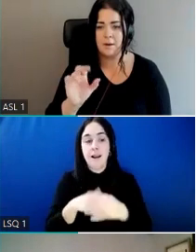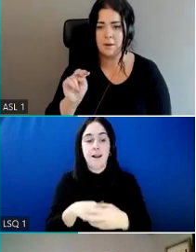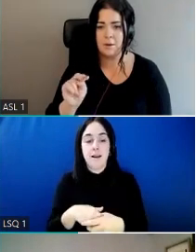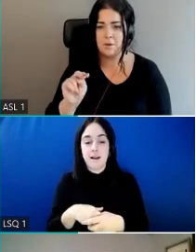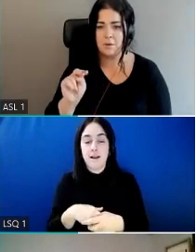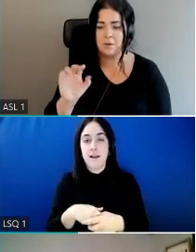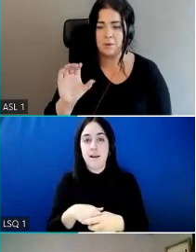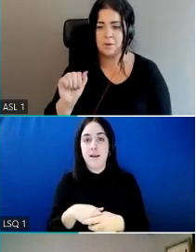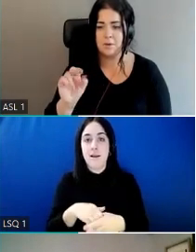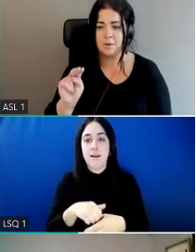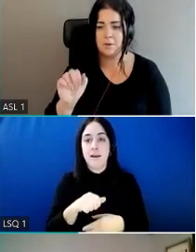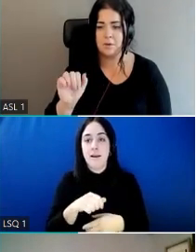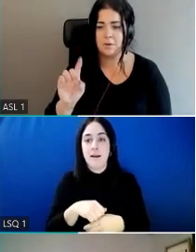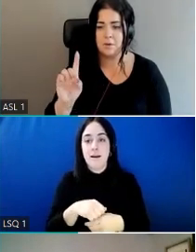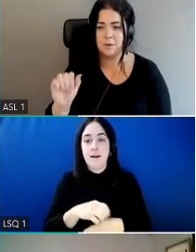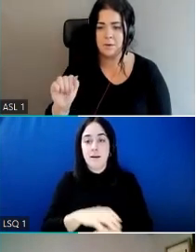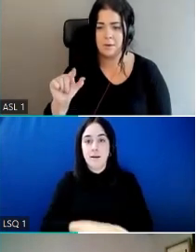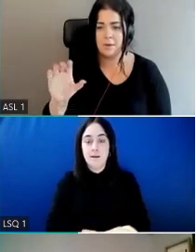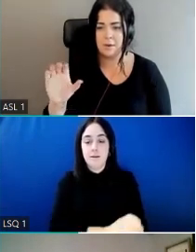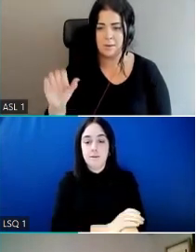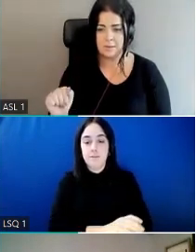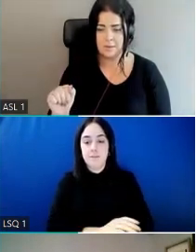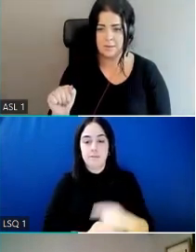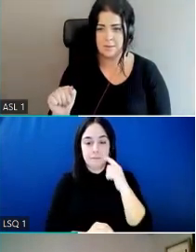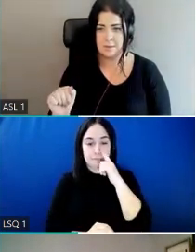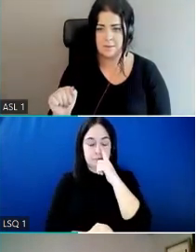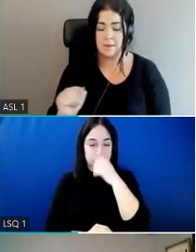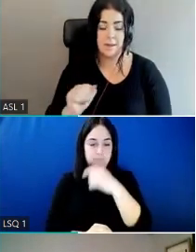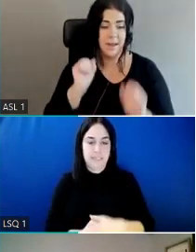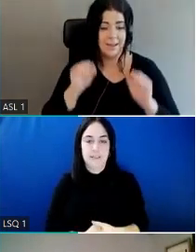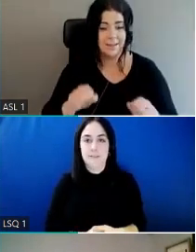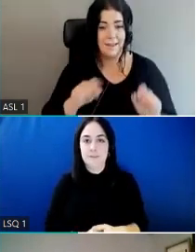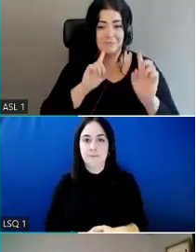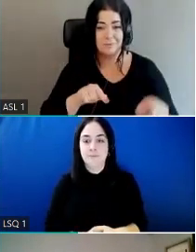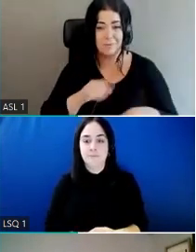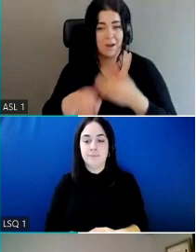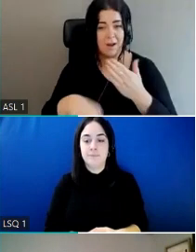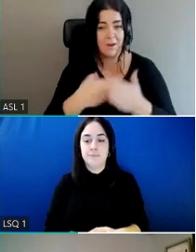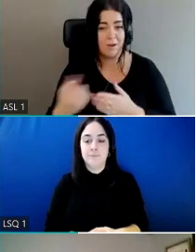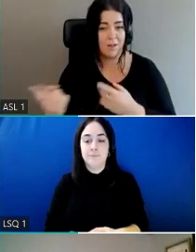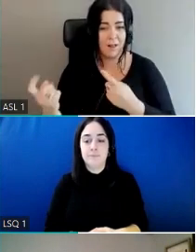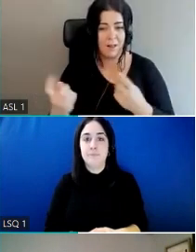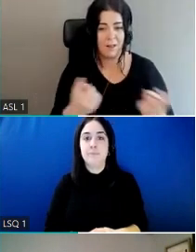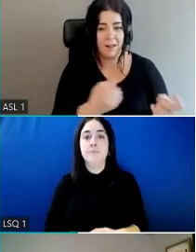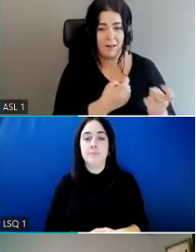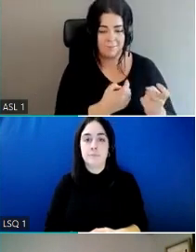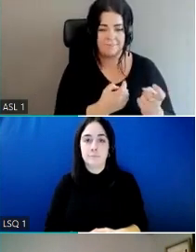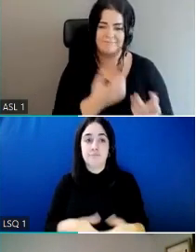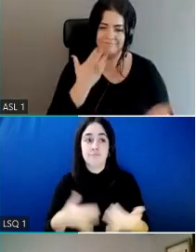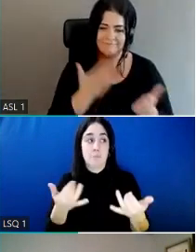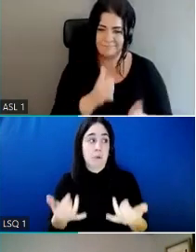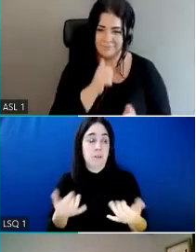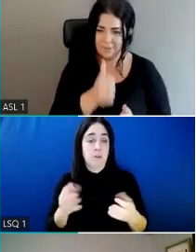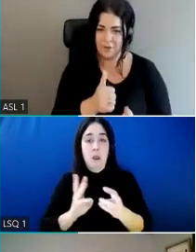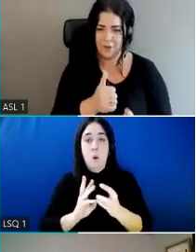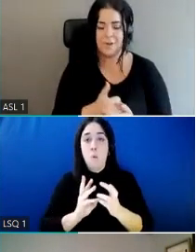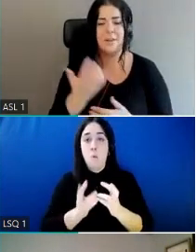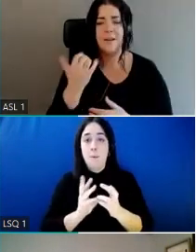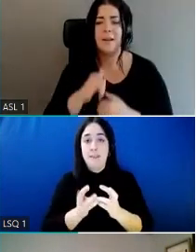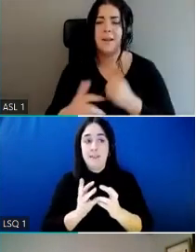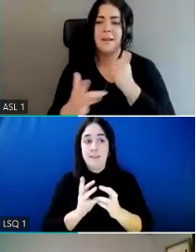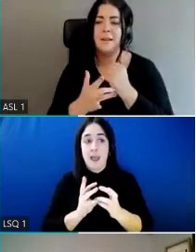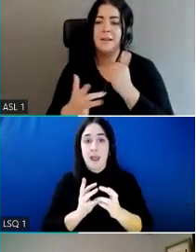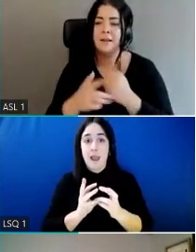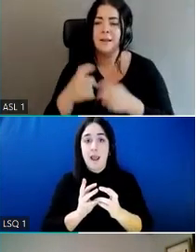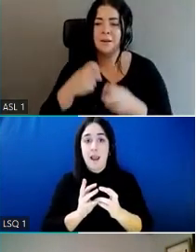forum@inclusioncanada.ca. It may not be possible to respond to all questions. If you have technical